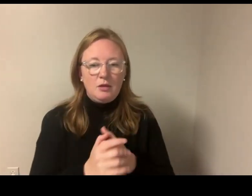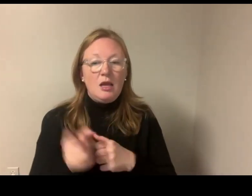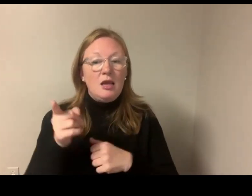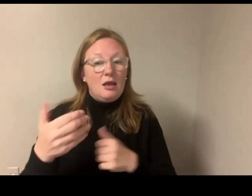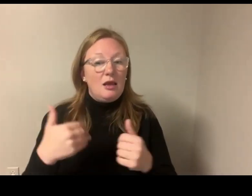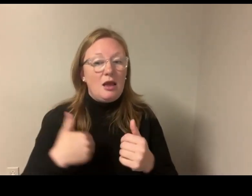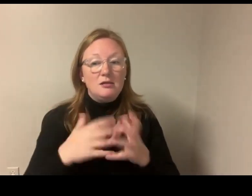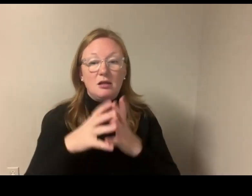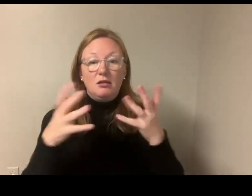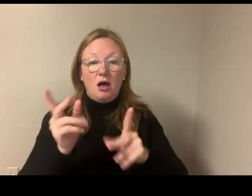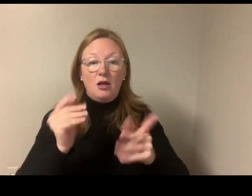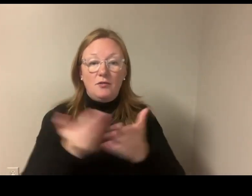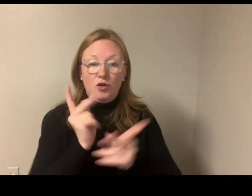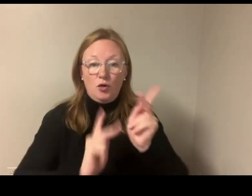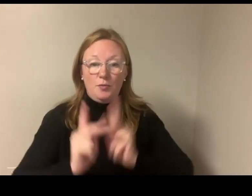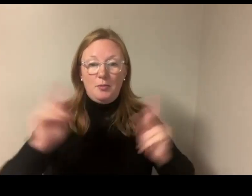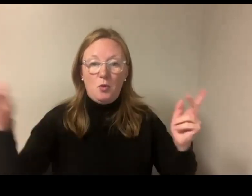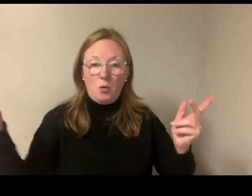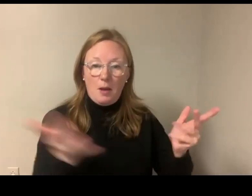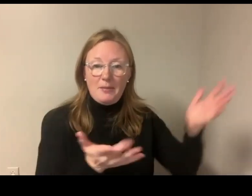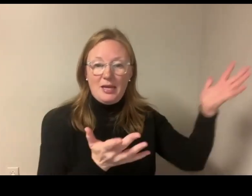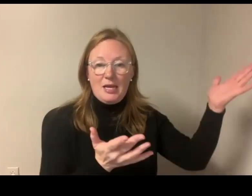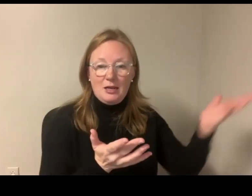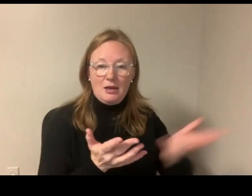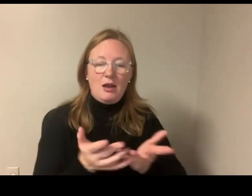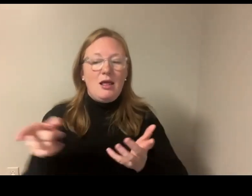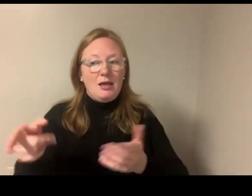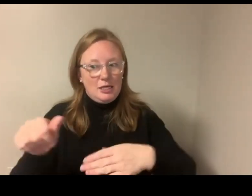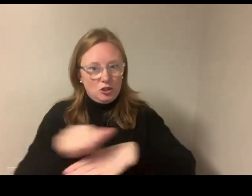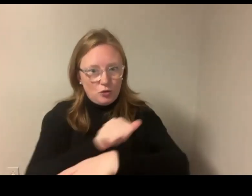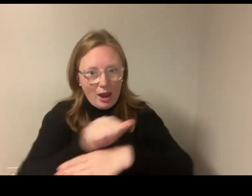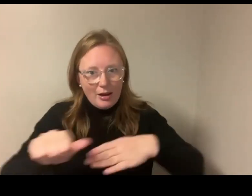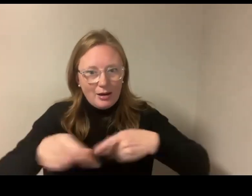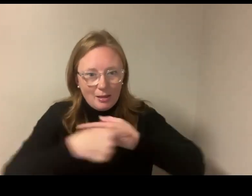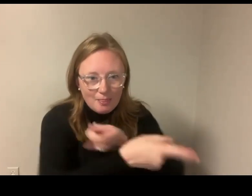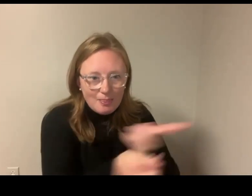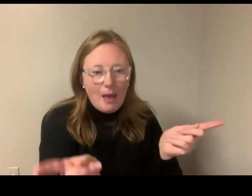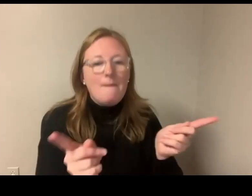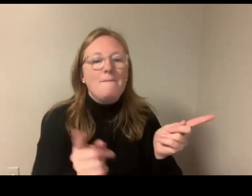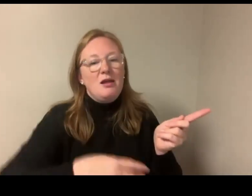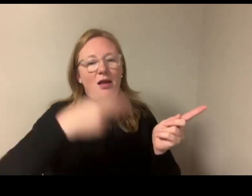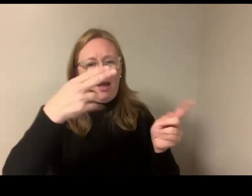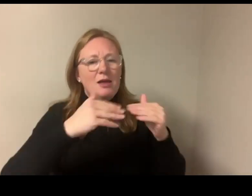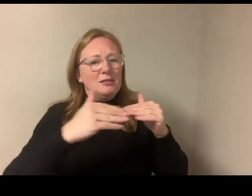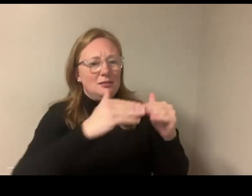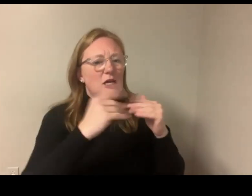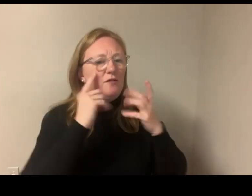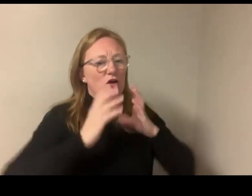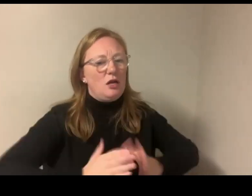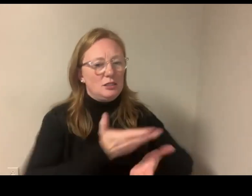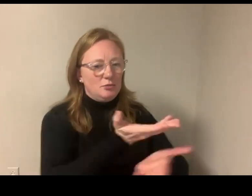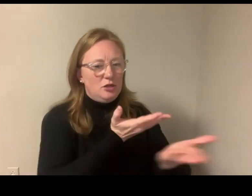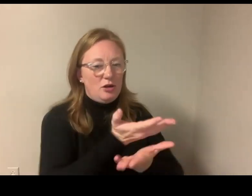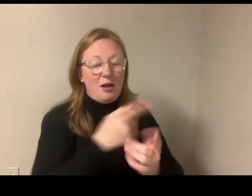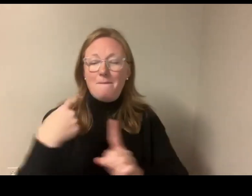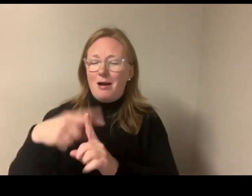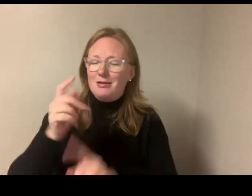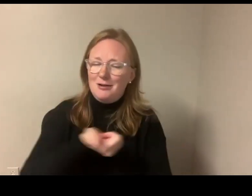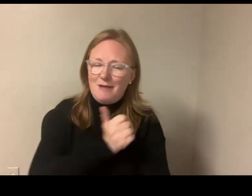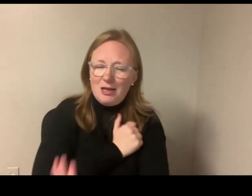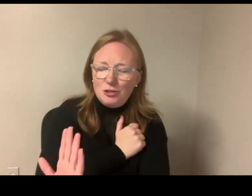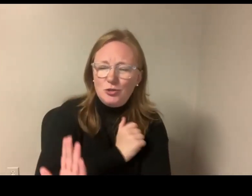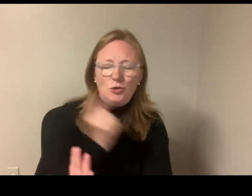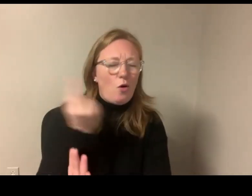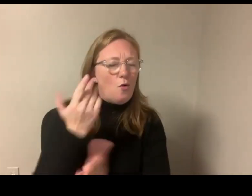the organization. And through his training is setting a high standard for customer interactions. His positive attitude and willing to